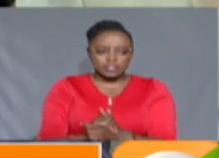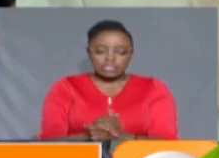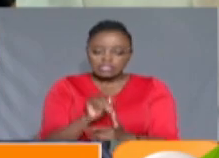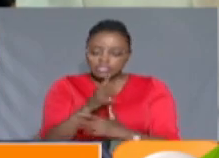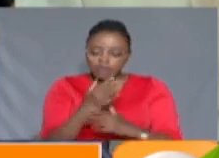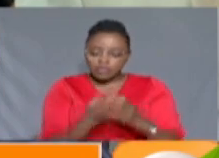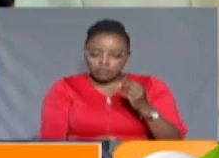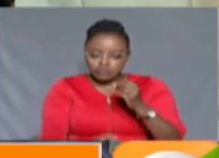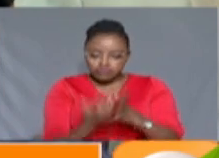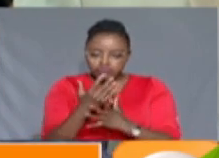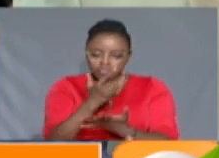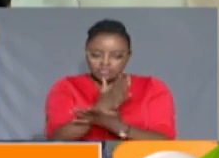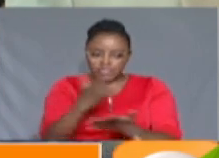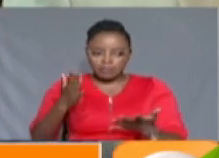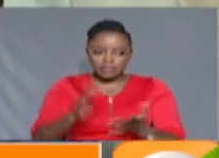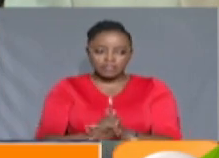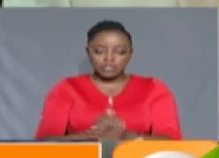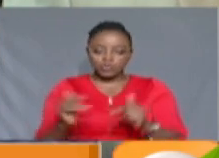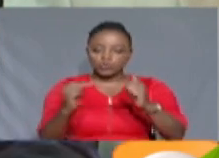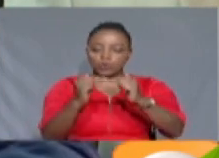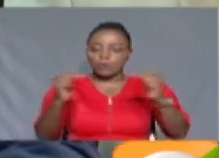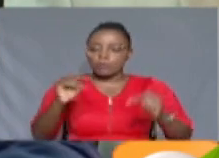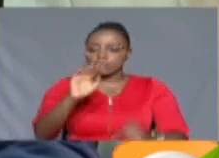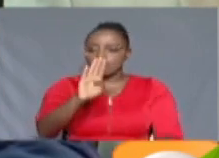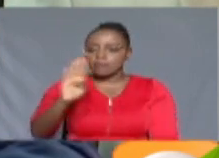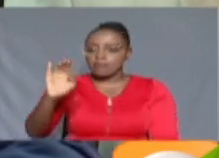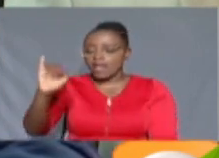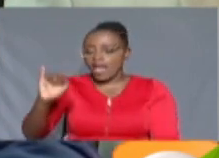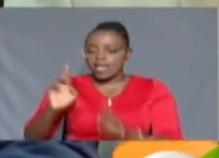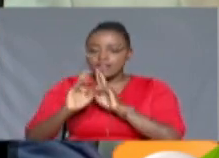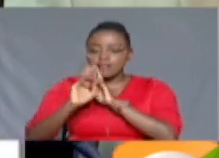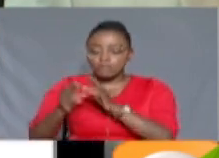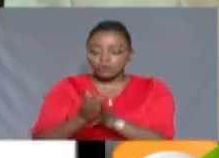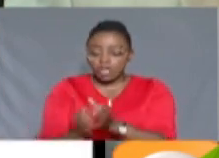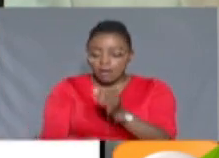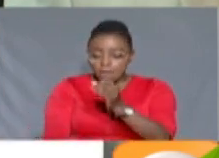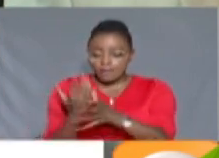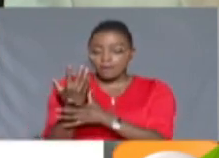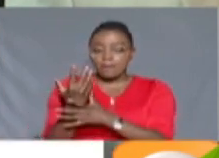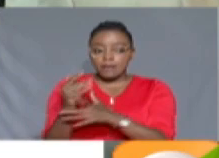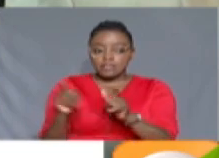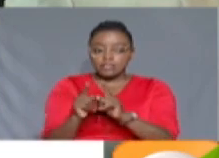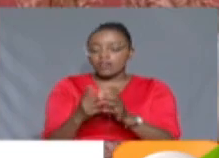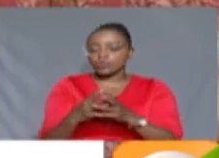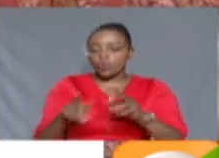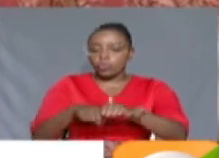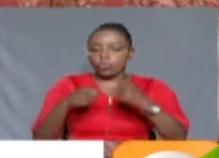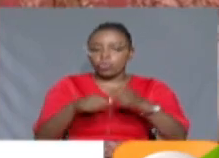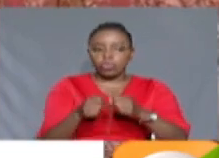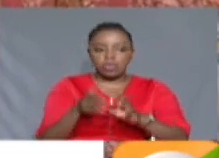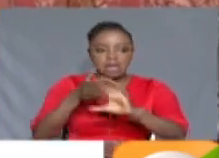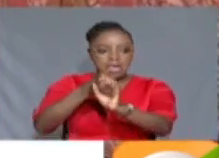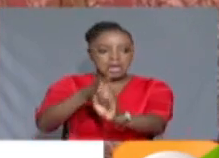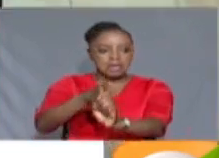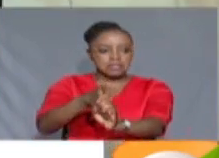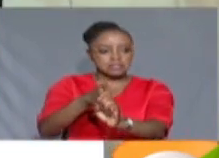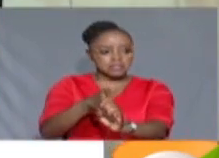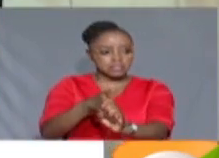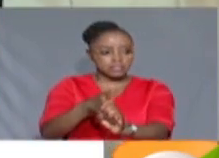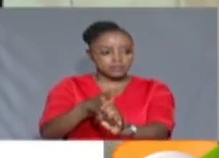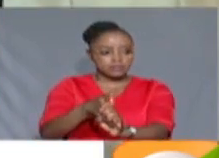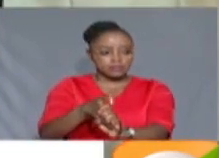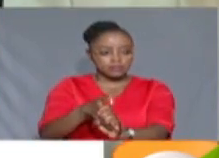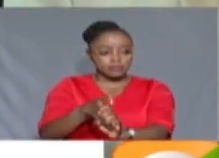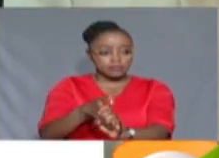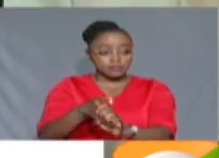ground to oppose the BBI report. He's laying ground to scuttle the handshake in the